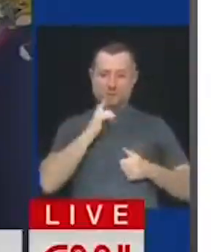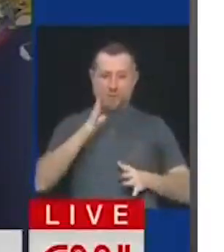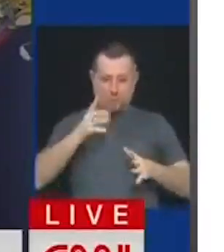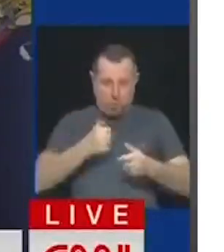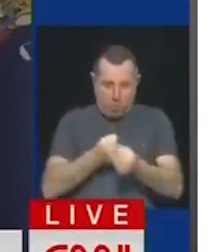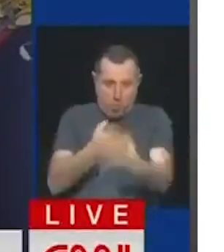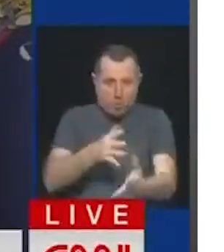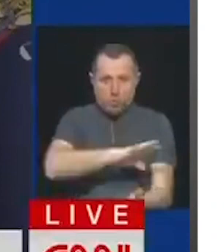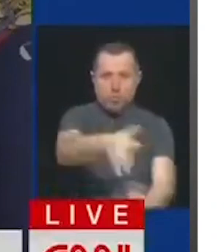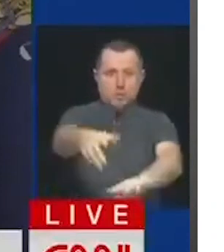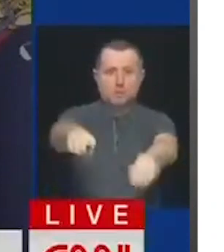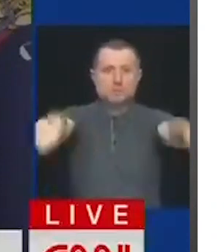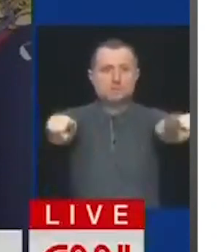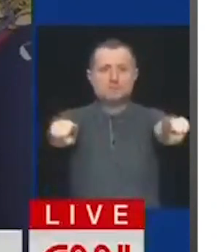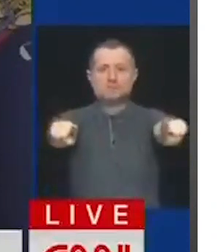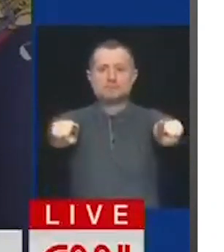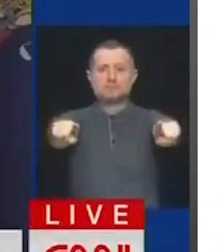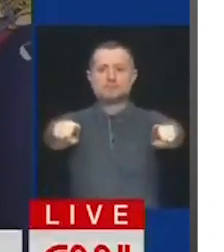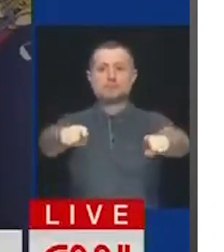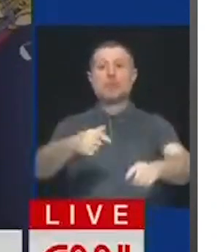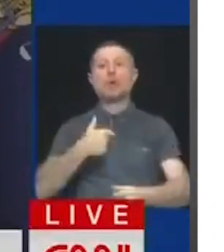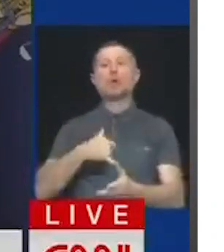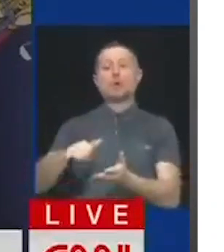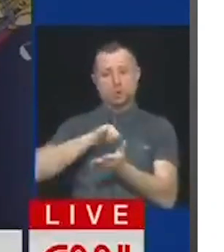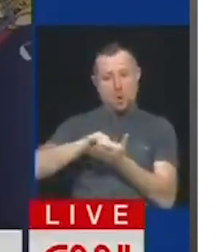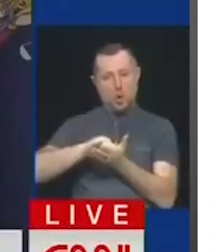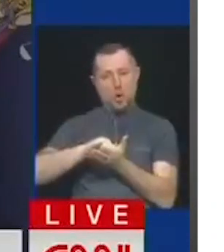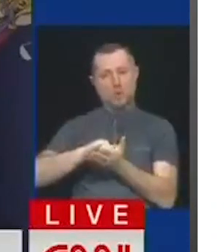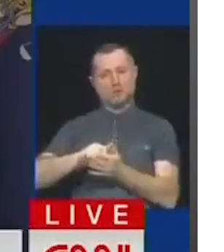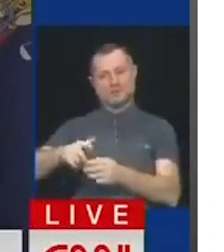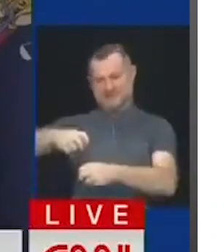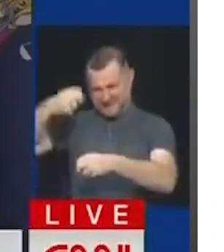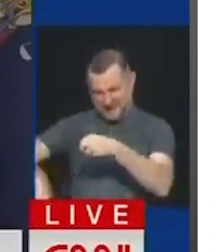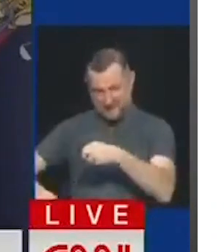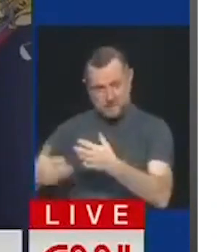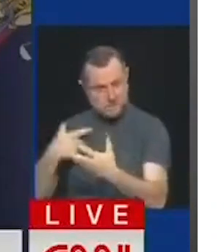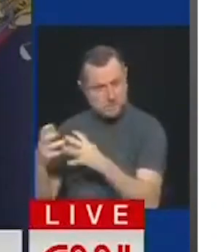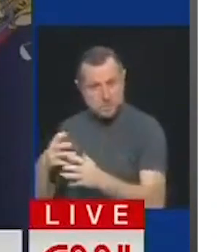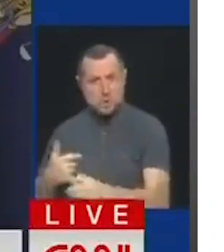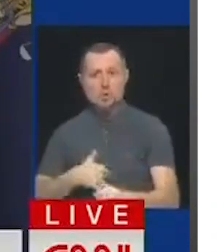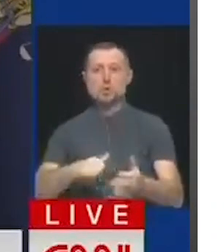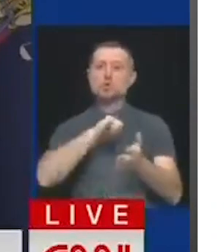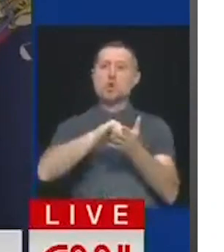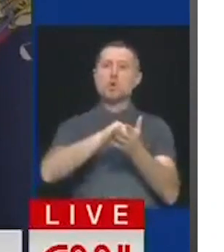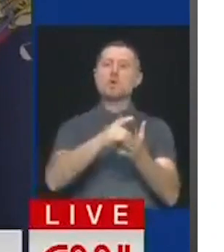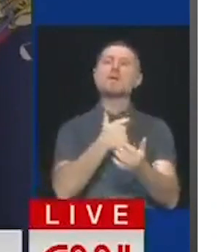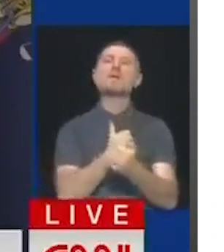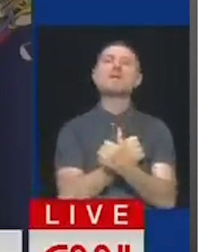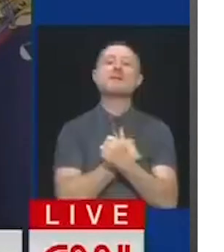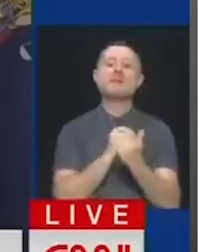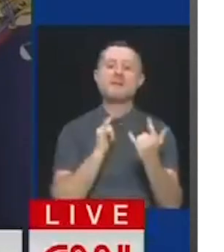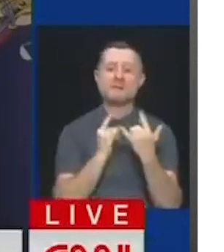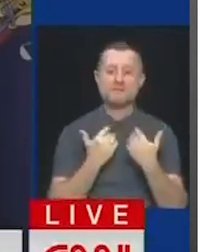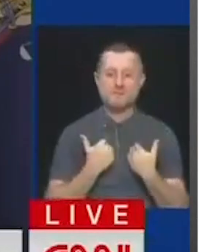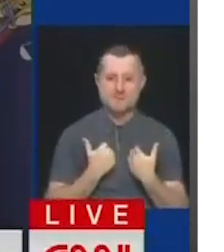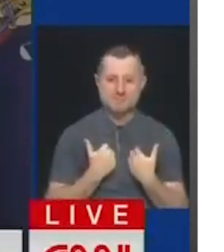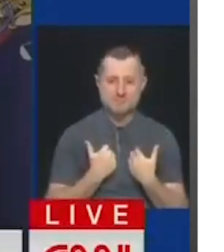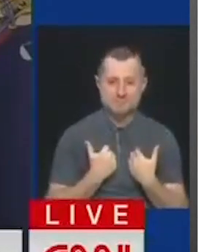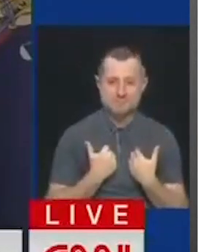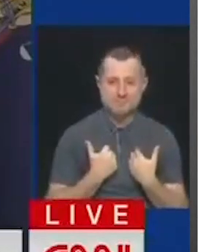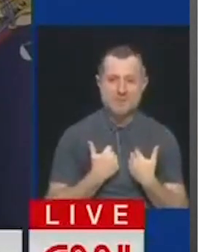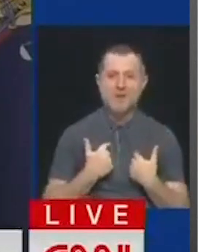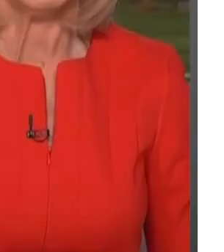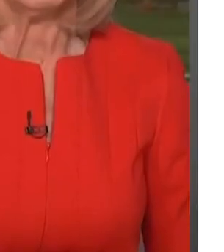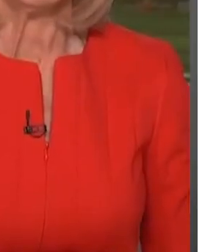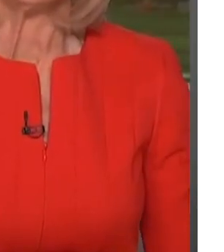New York tough means New York loving. And I love New York. And I